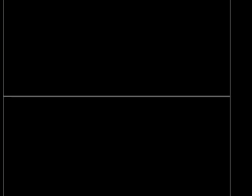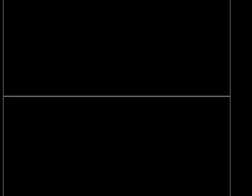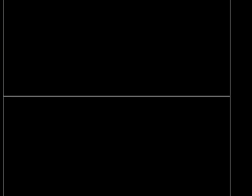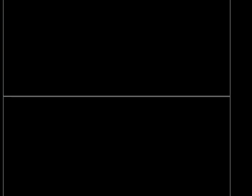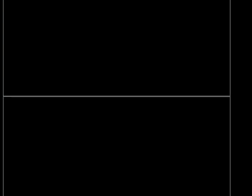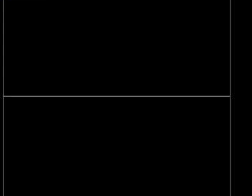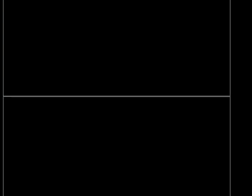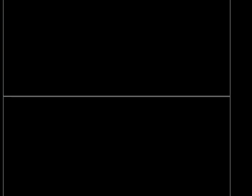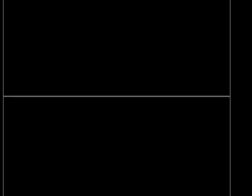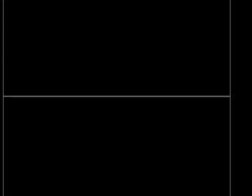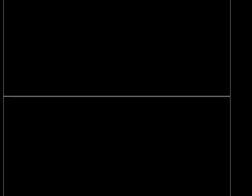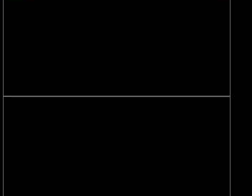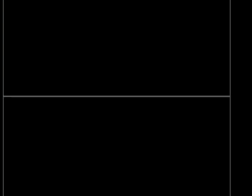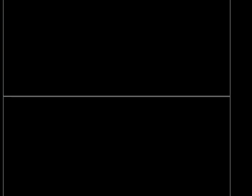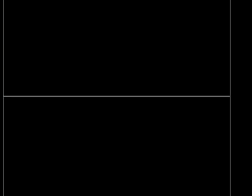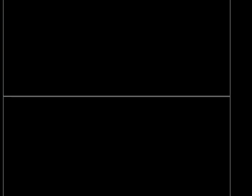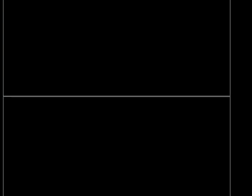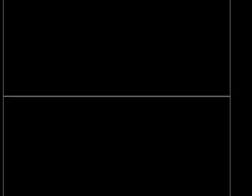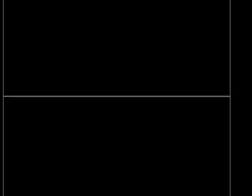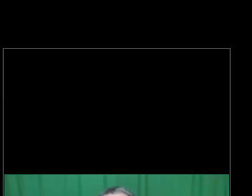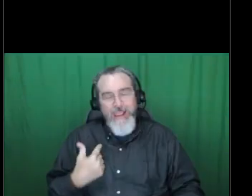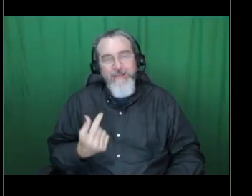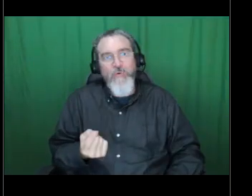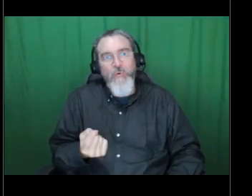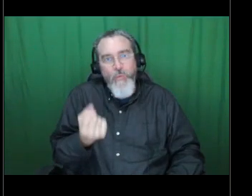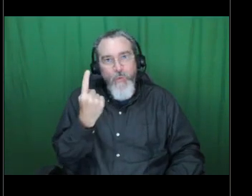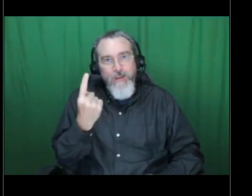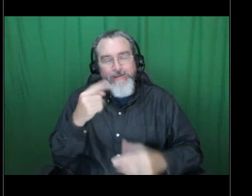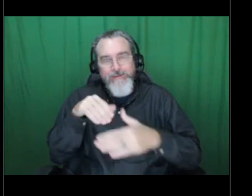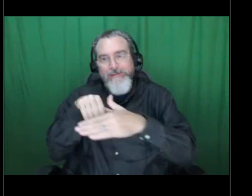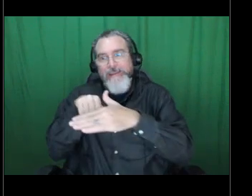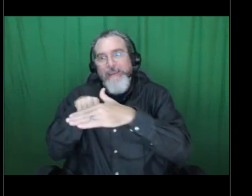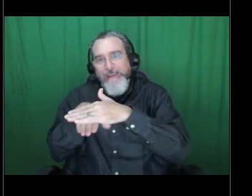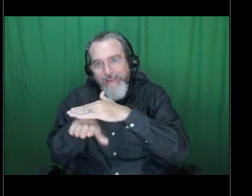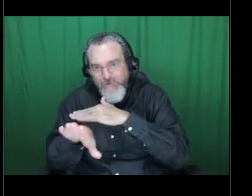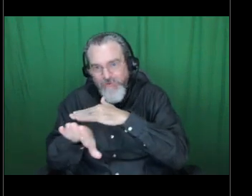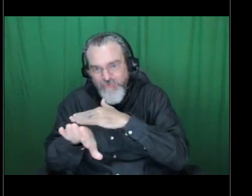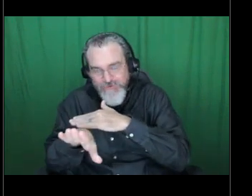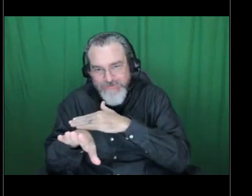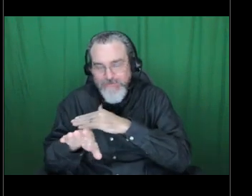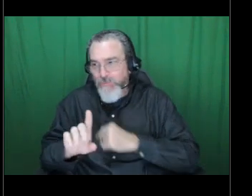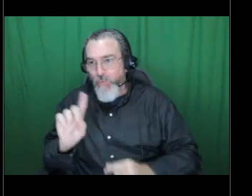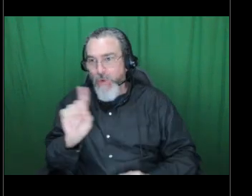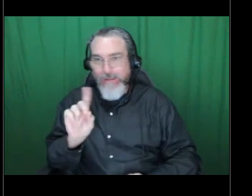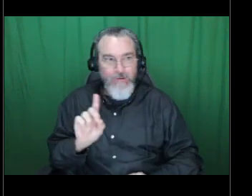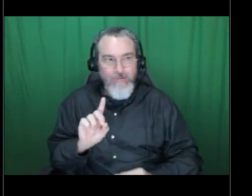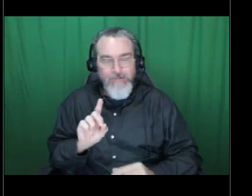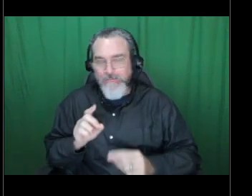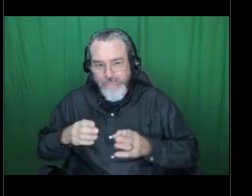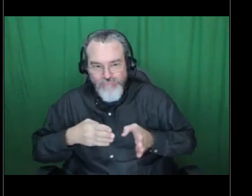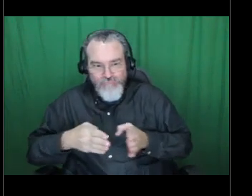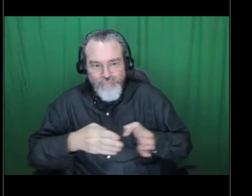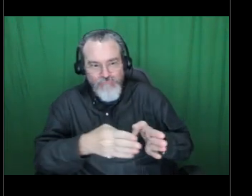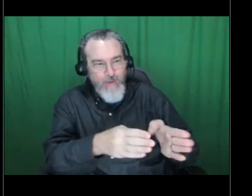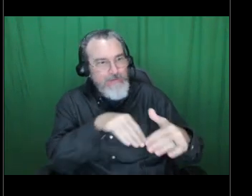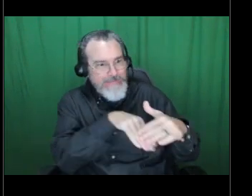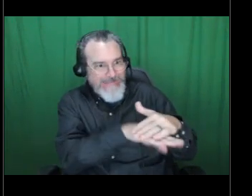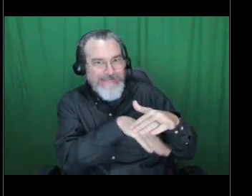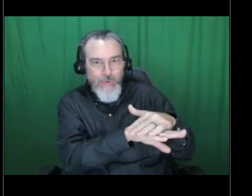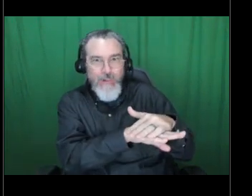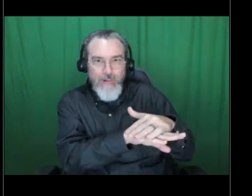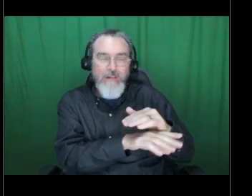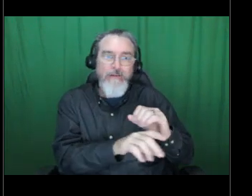at least one accessible entrance on an accessible route unless prohibited